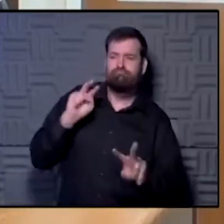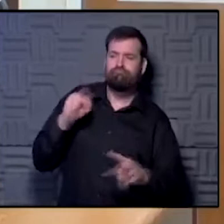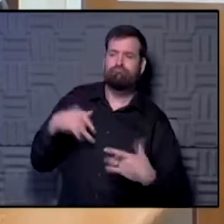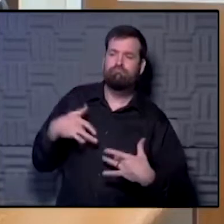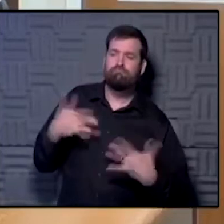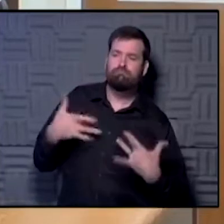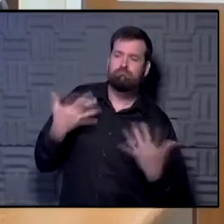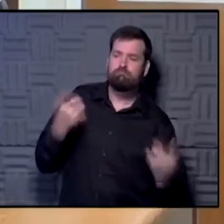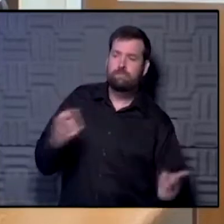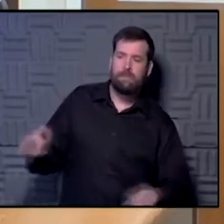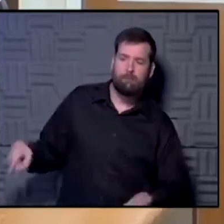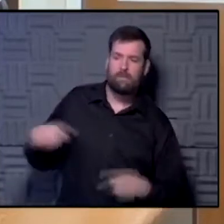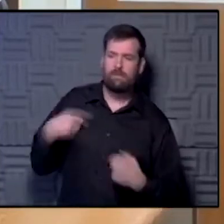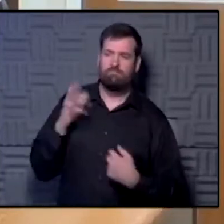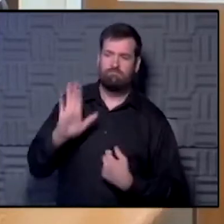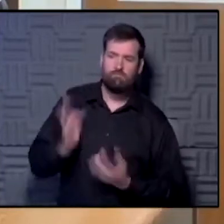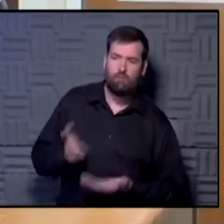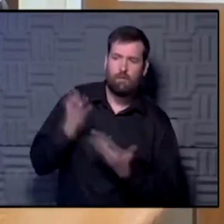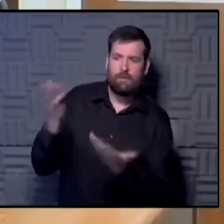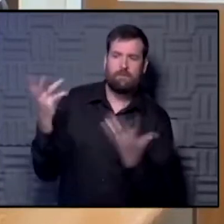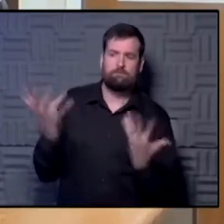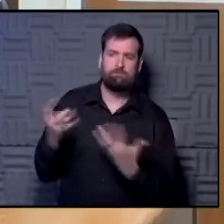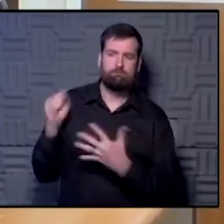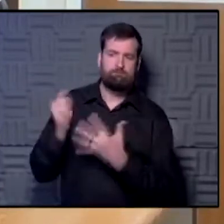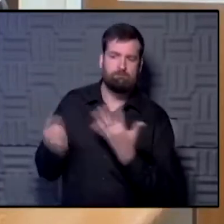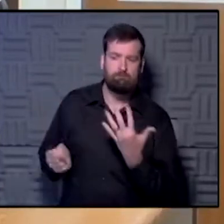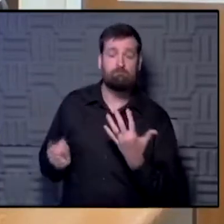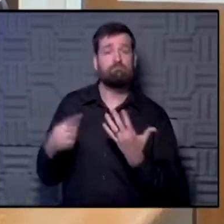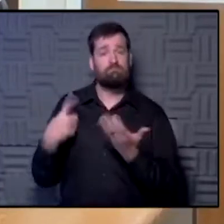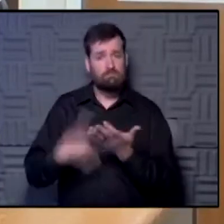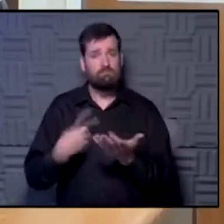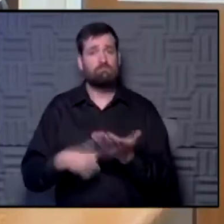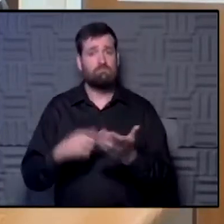are they recommending? Sometimes we change,